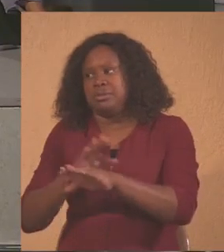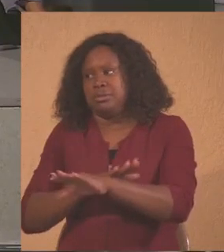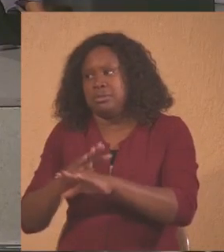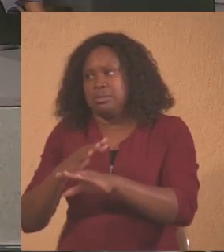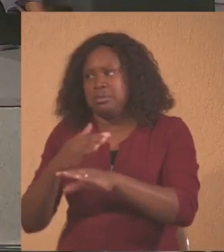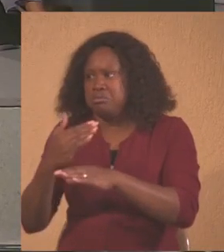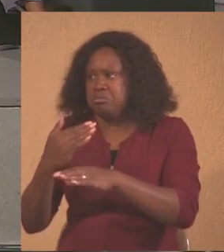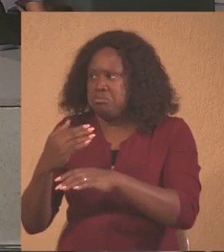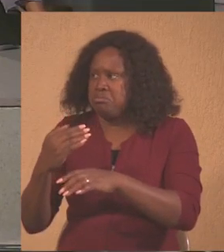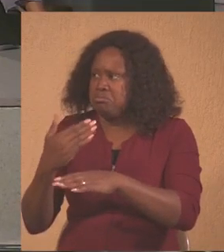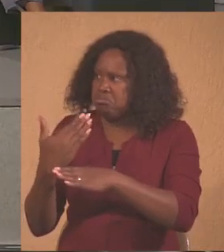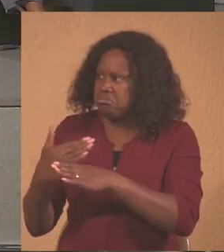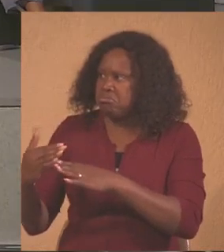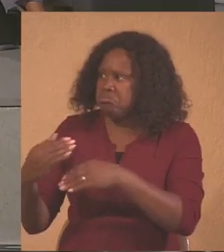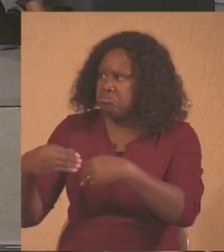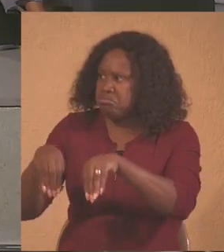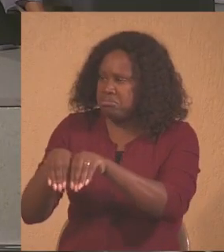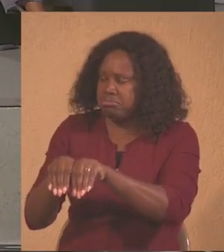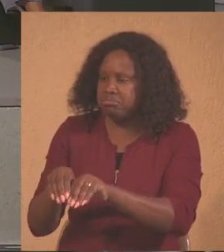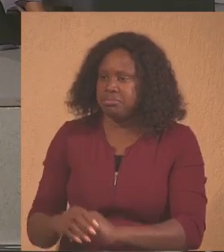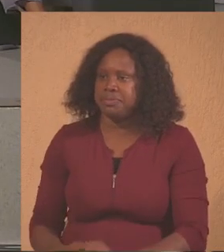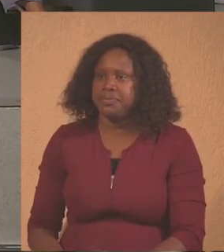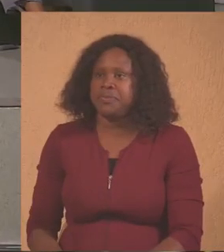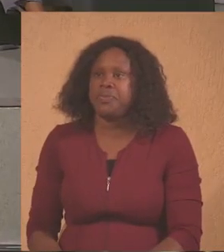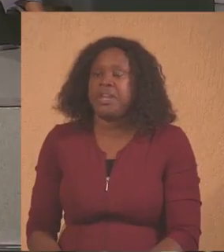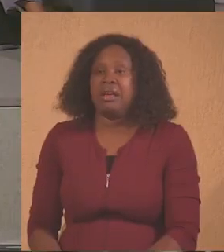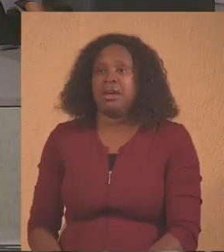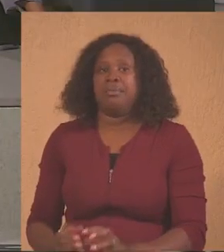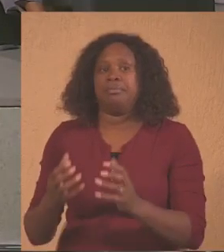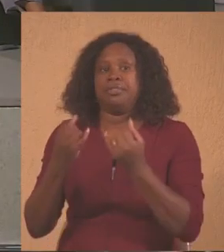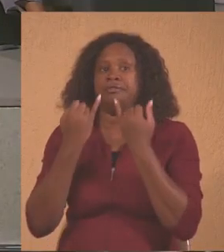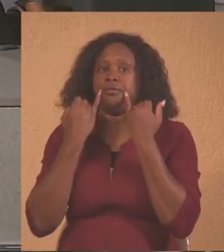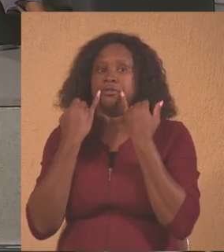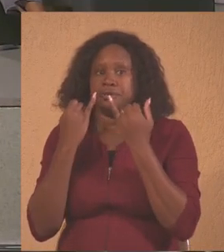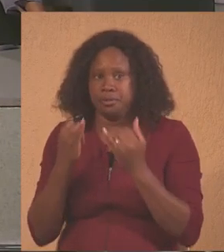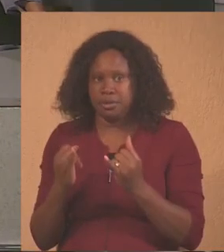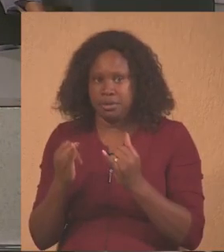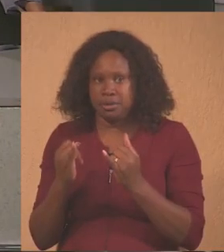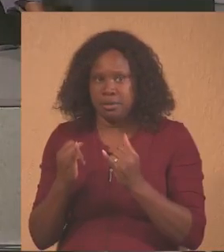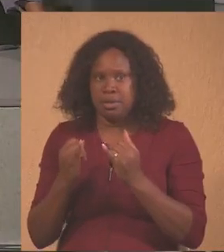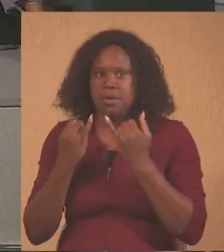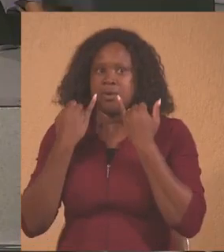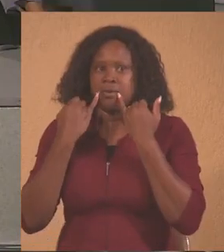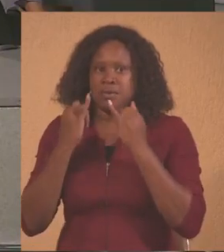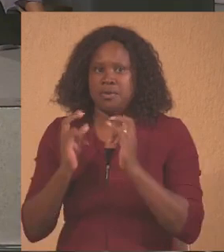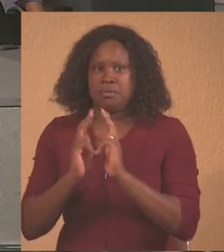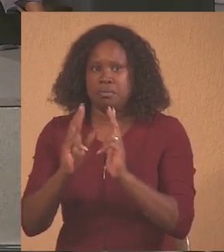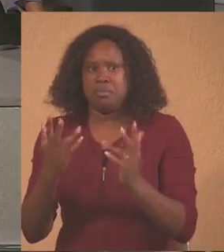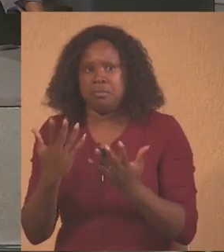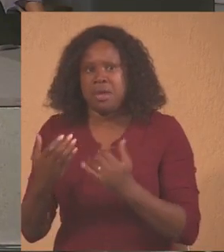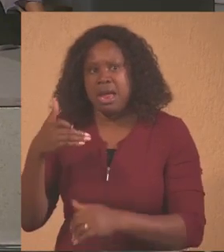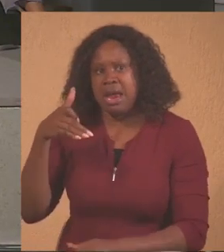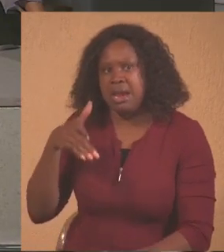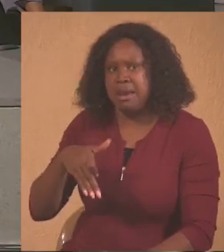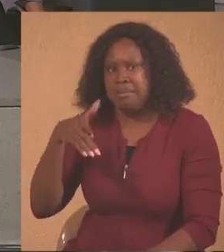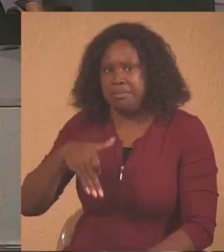for people in such situations? We receive information of people, could it be Namibian, say in this